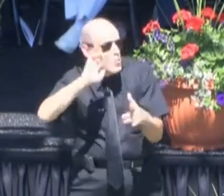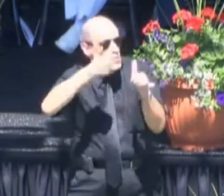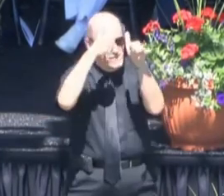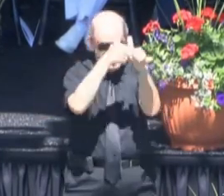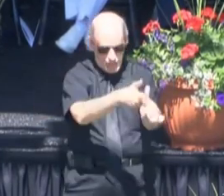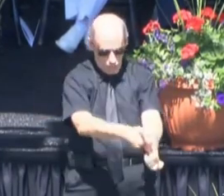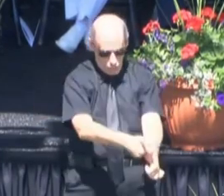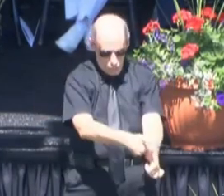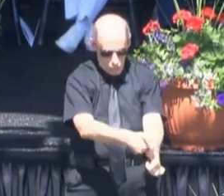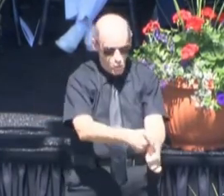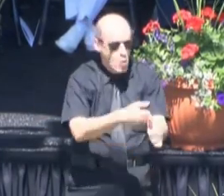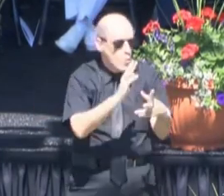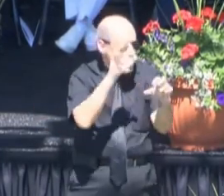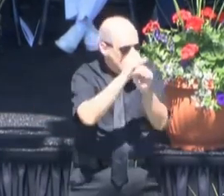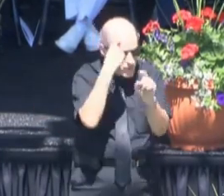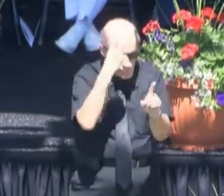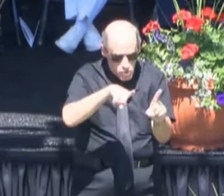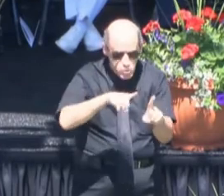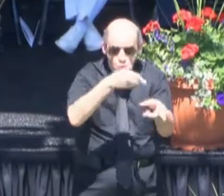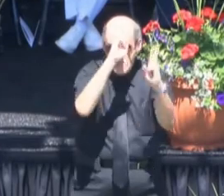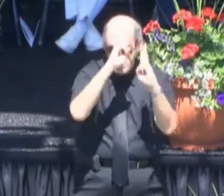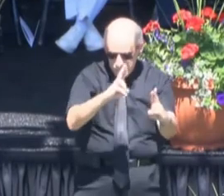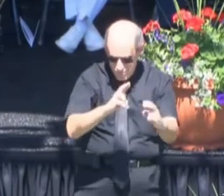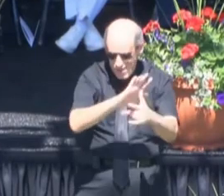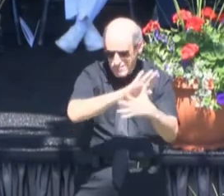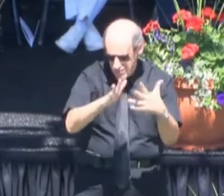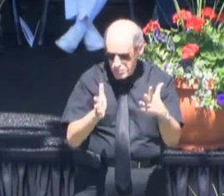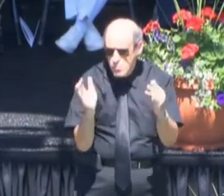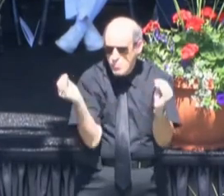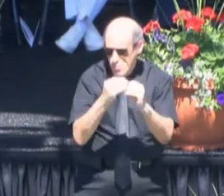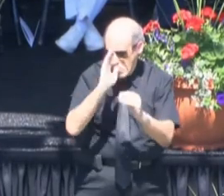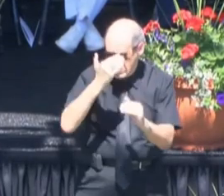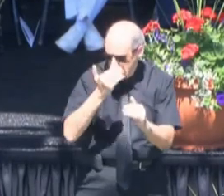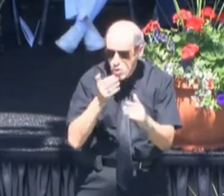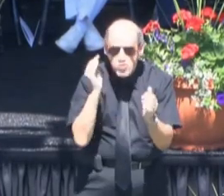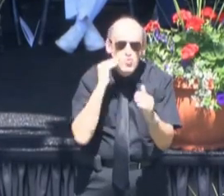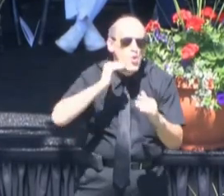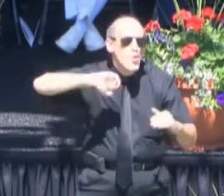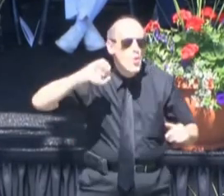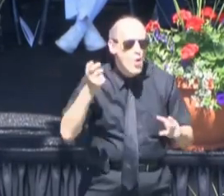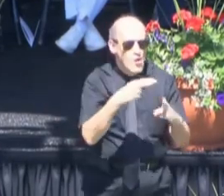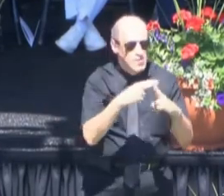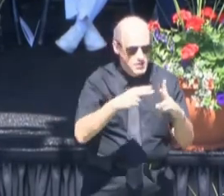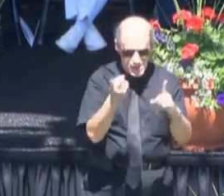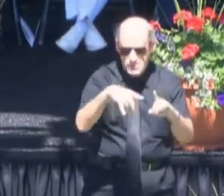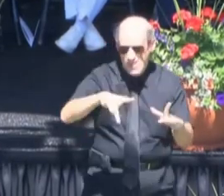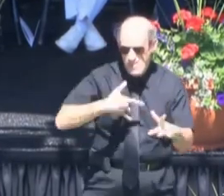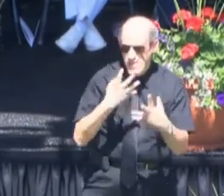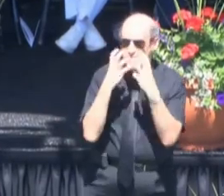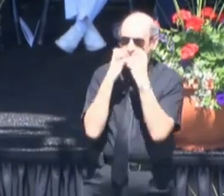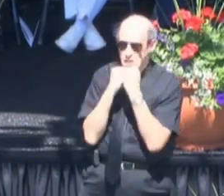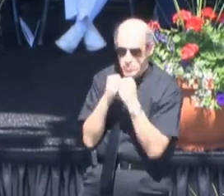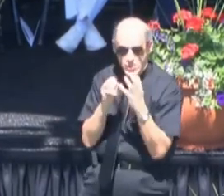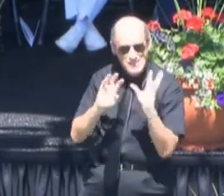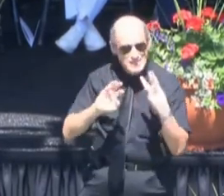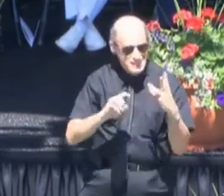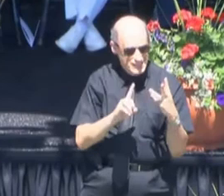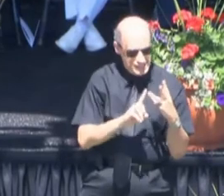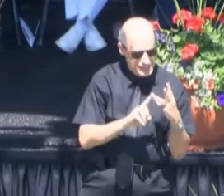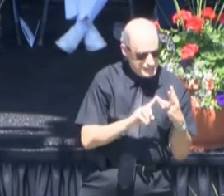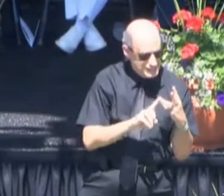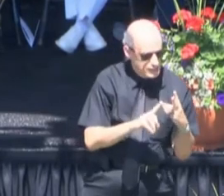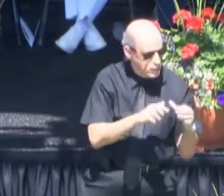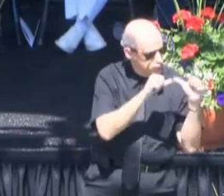follow you, work for you, and respect you. Know everyone's name, and everyone will feel valuable. 6,